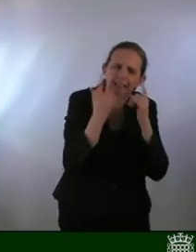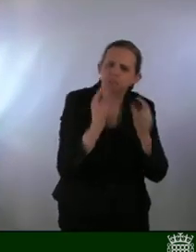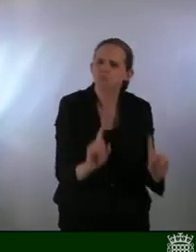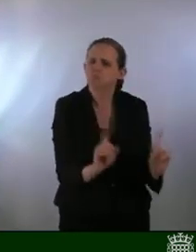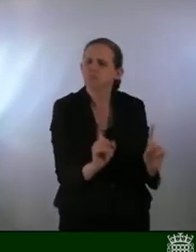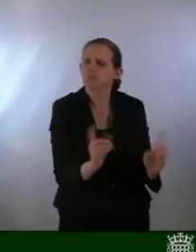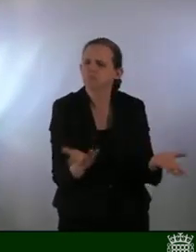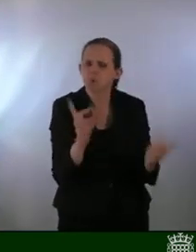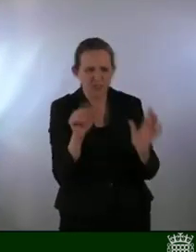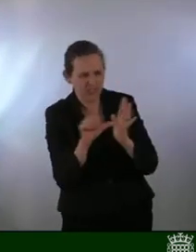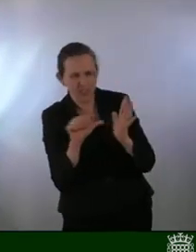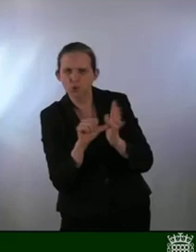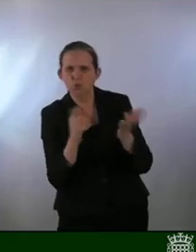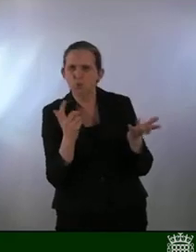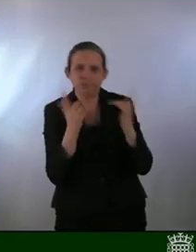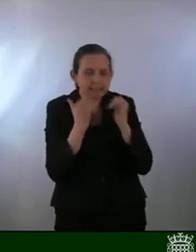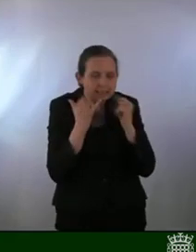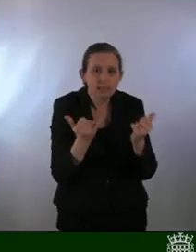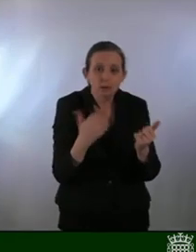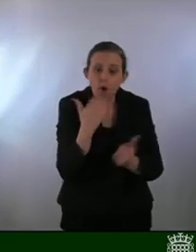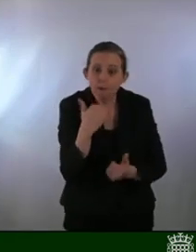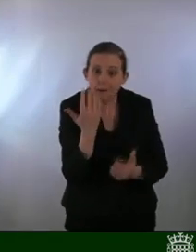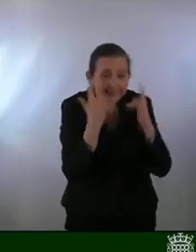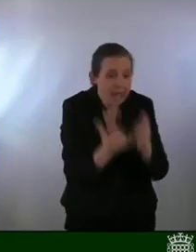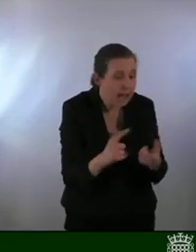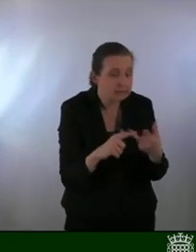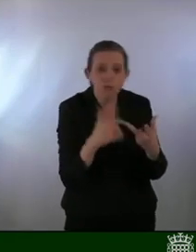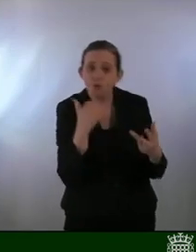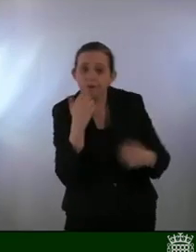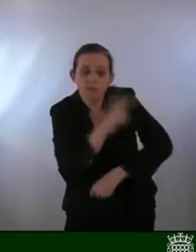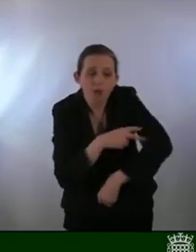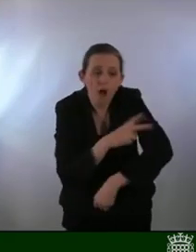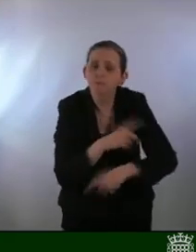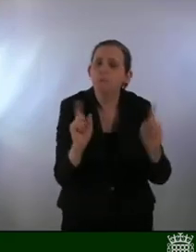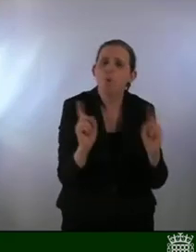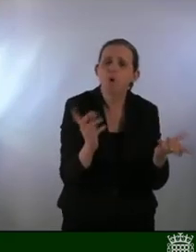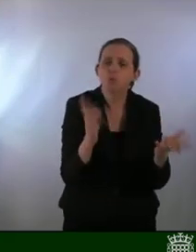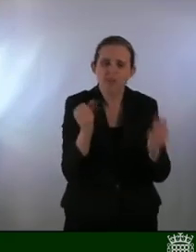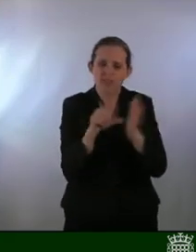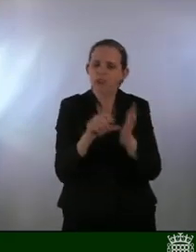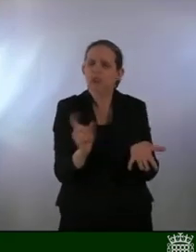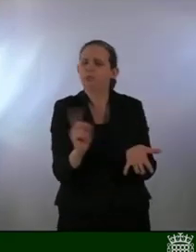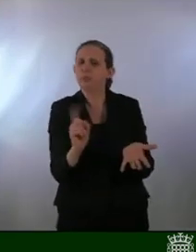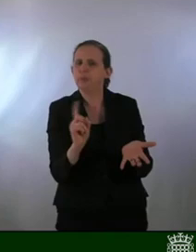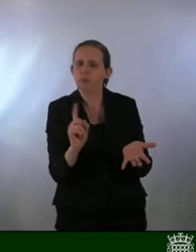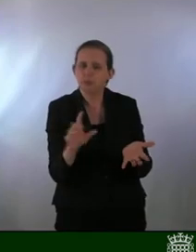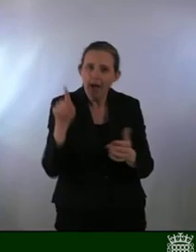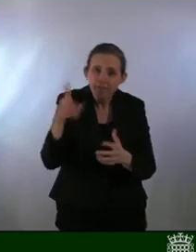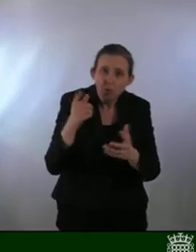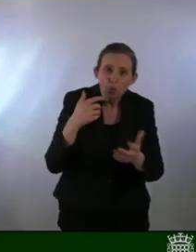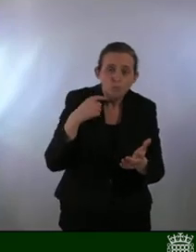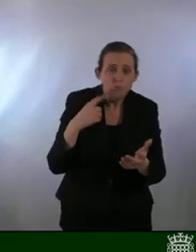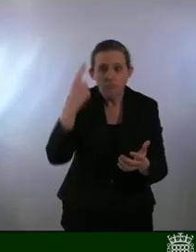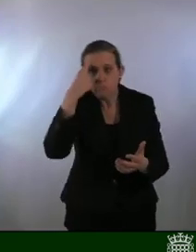issue around testing around capacity? Because if it is, has the Secretary of State considered demanding